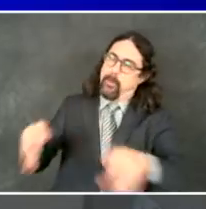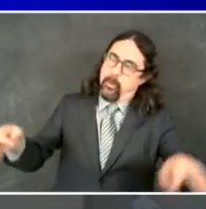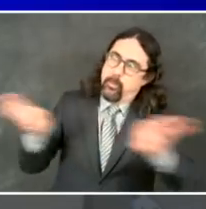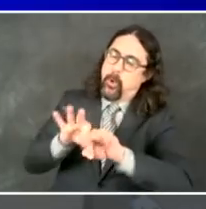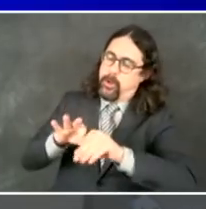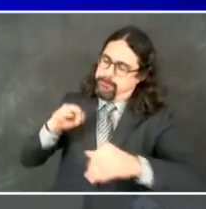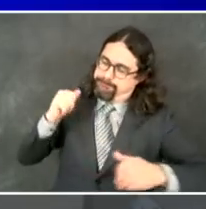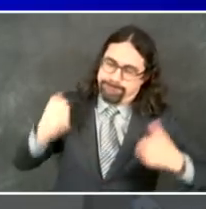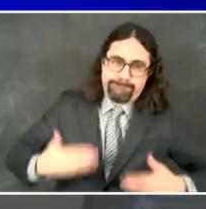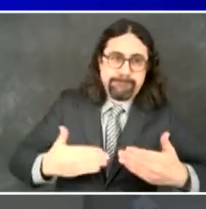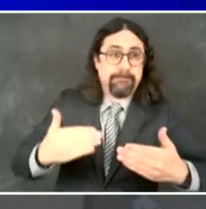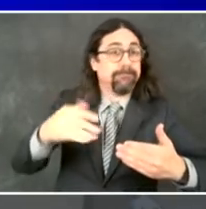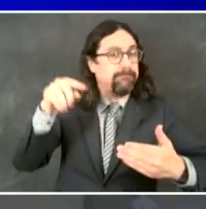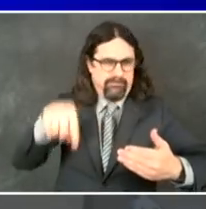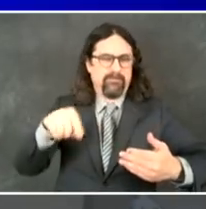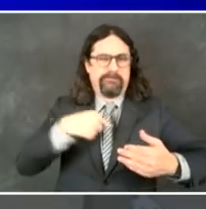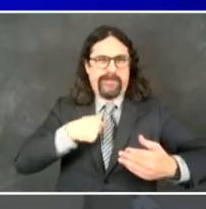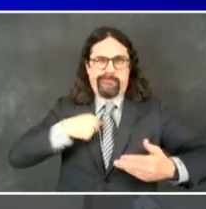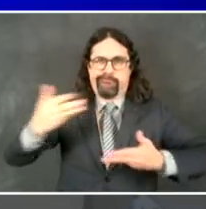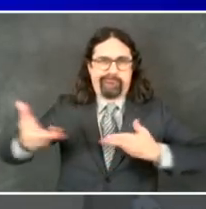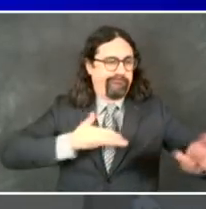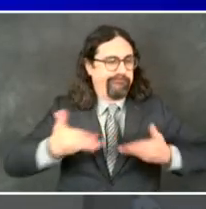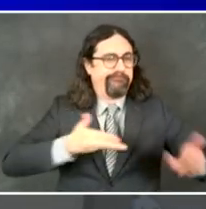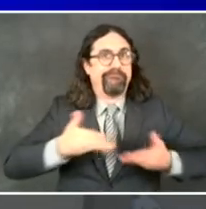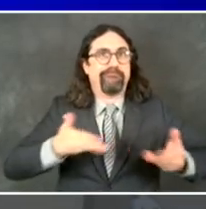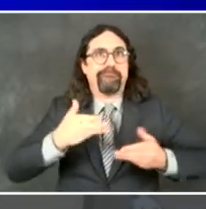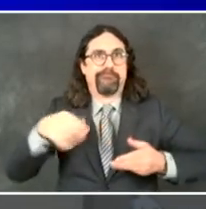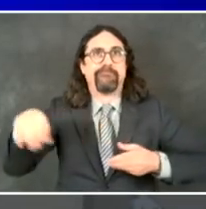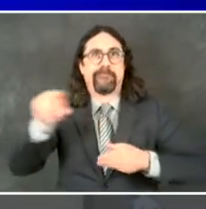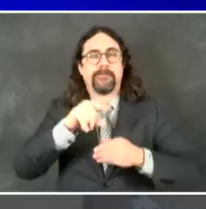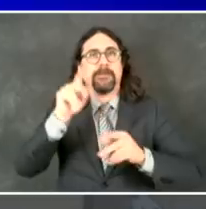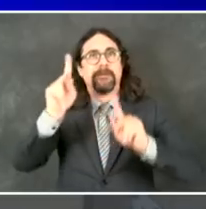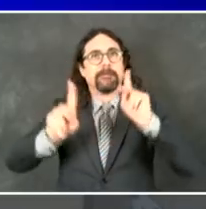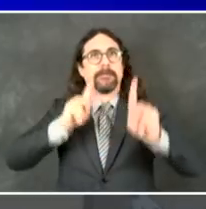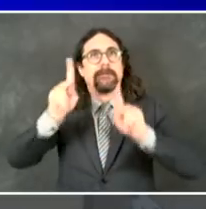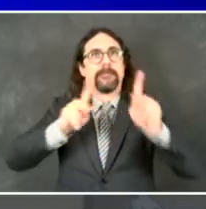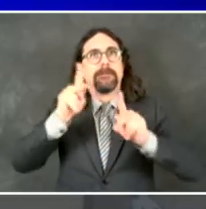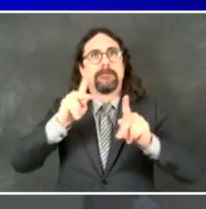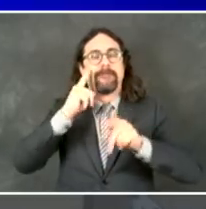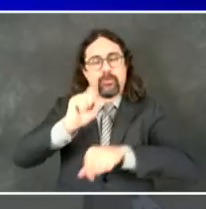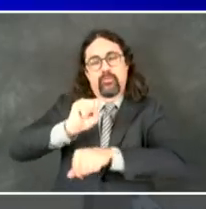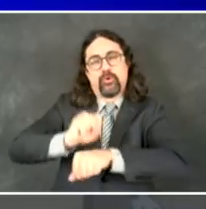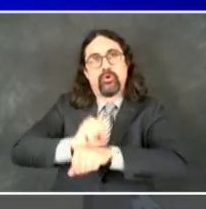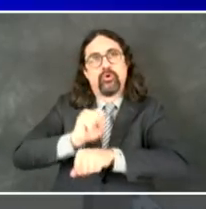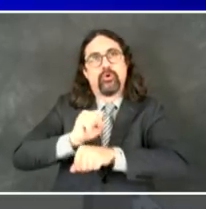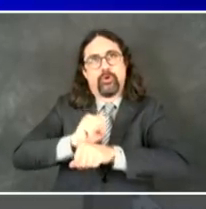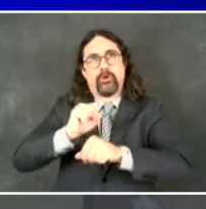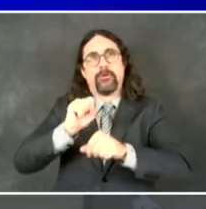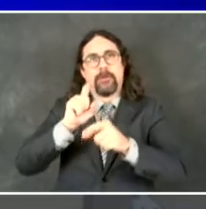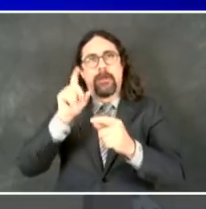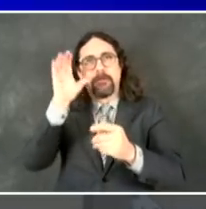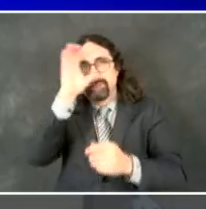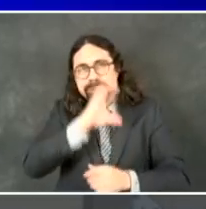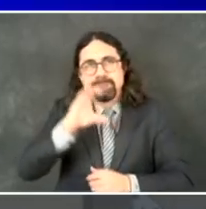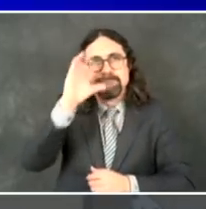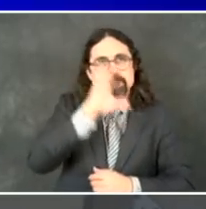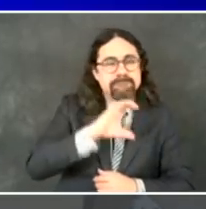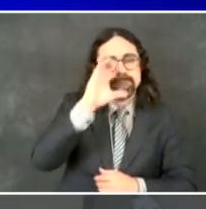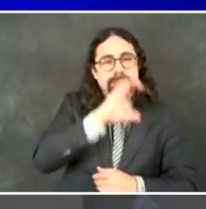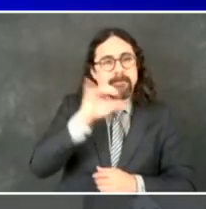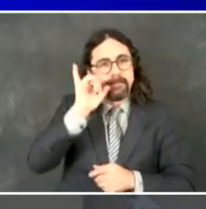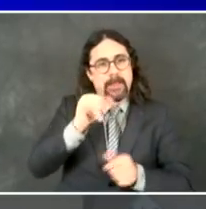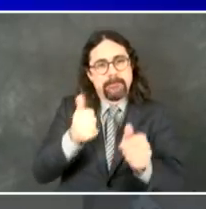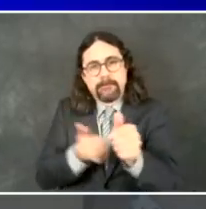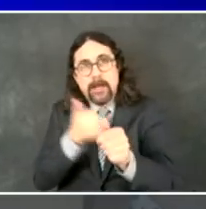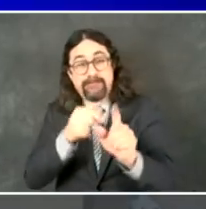are looking for talented, experienced health workers. So anyone out there listening to me now, watching this, or